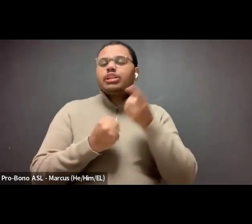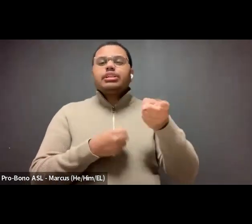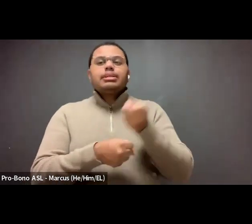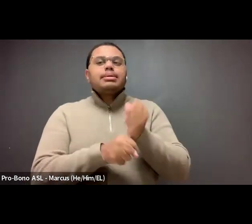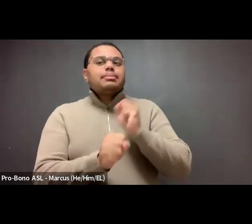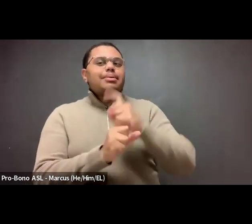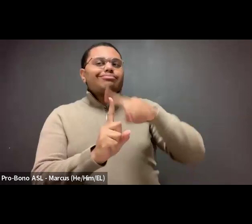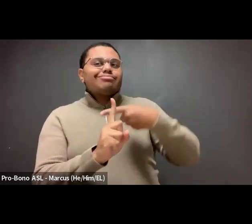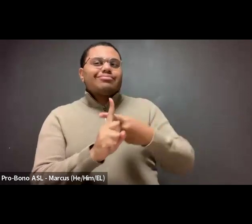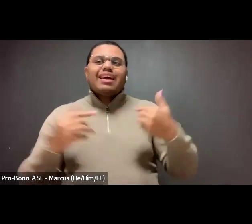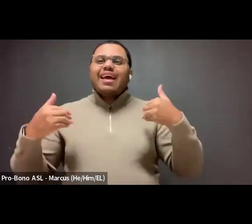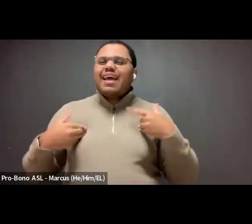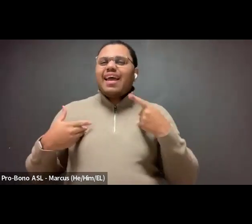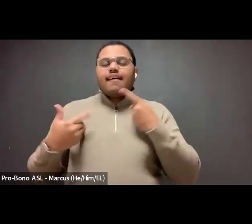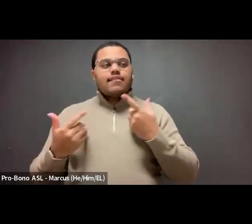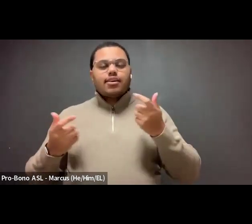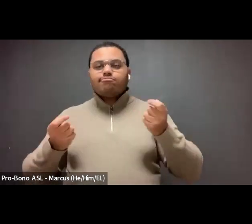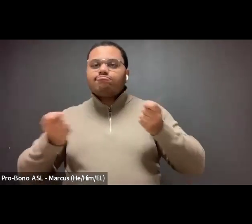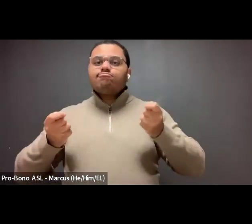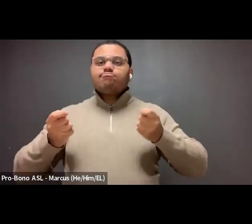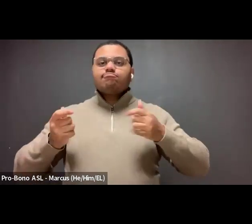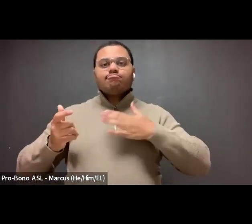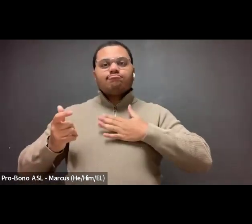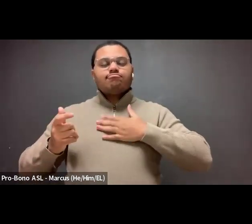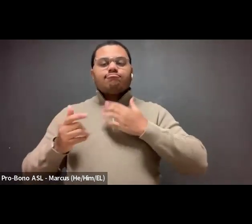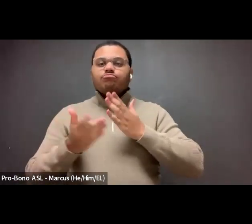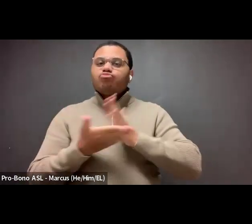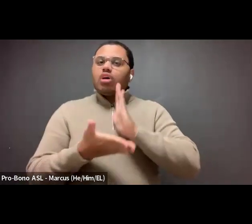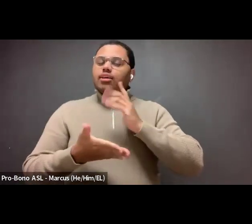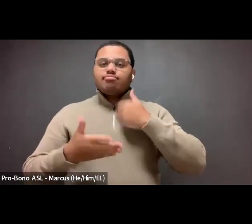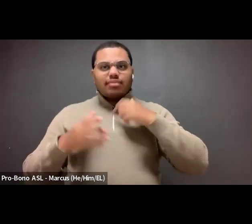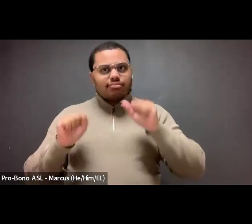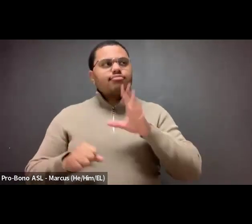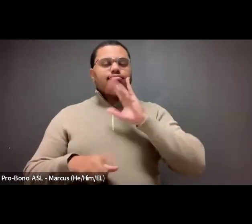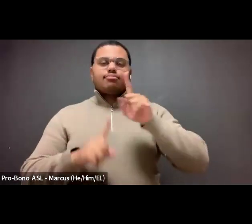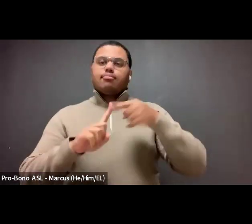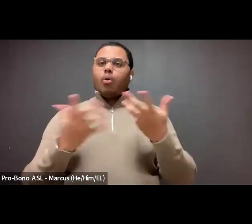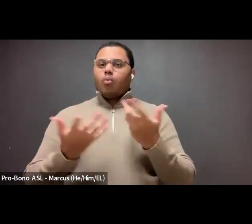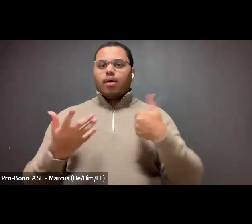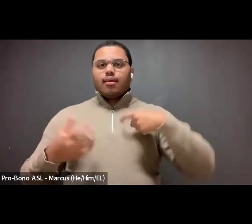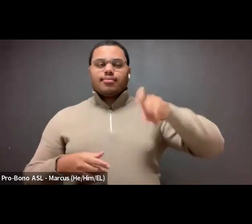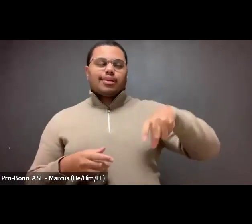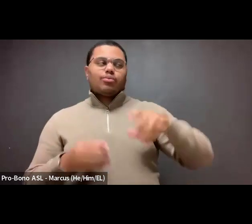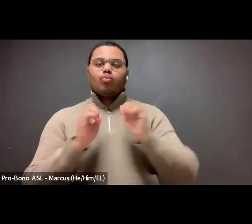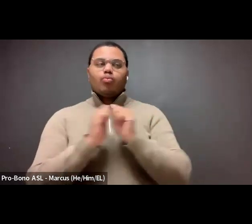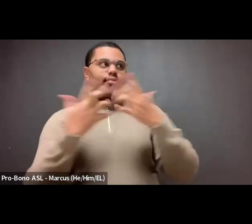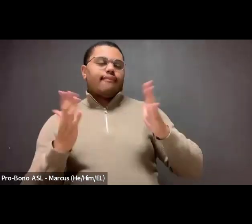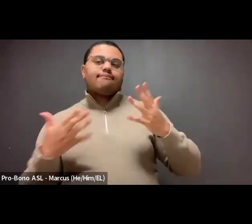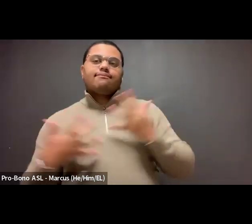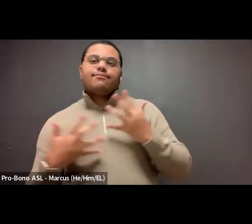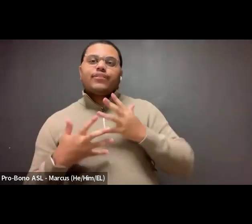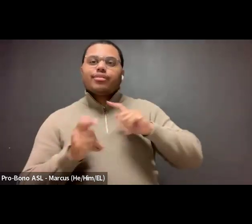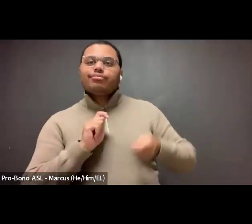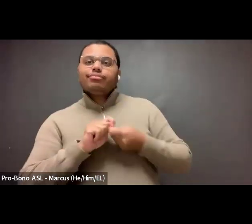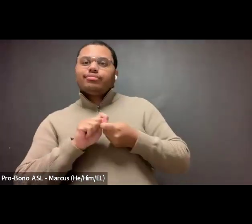having agency to speak for what you need without fear of judgment or retaliation. In it, she teaches that no is as viable an